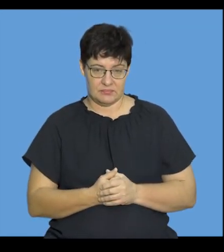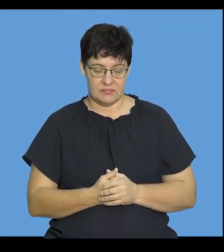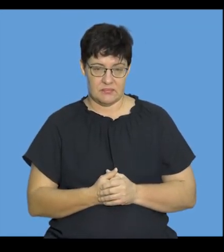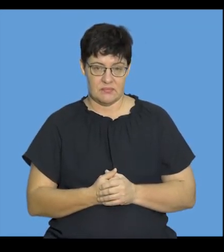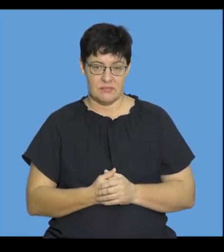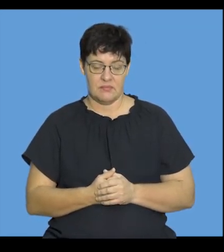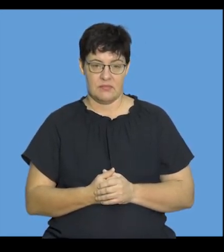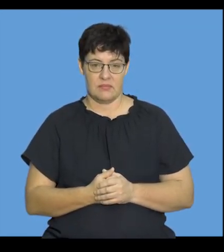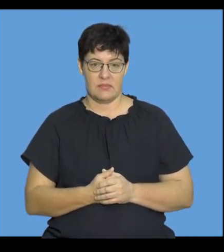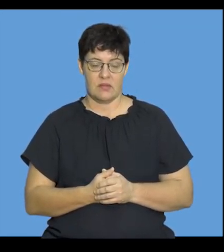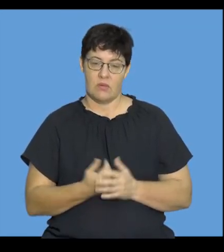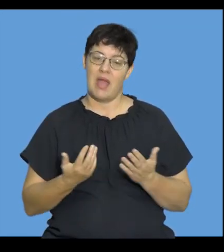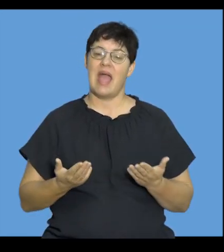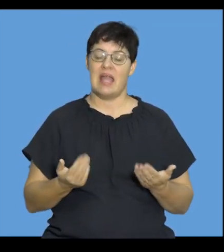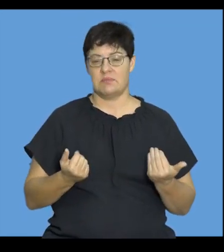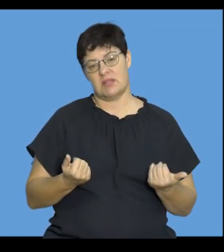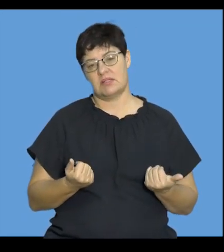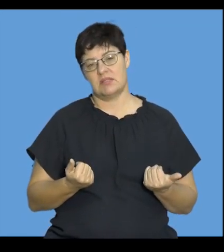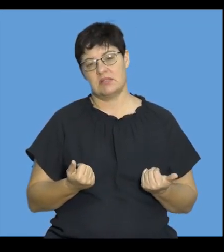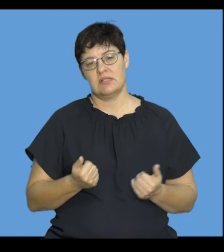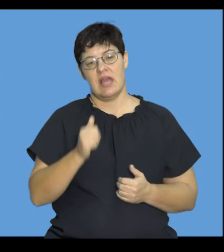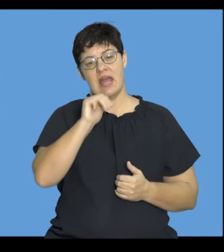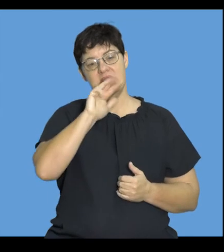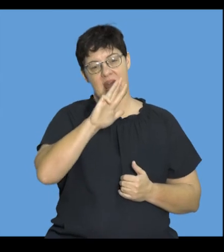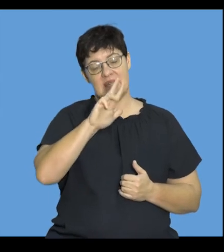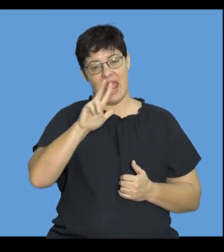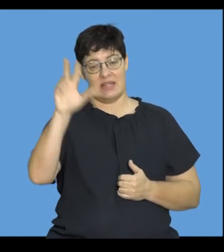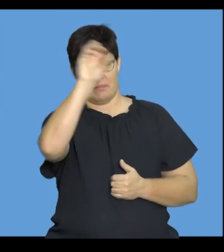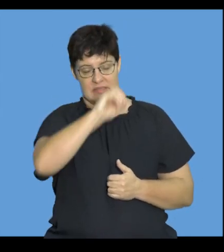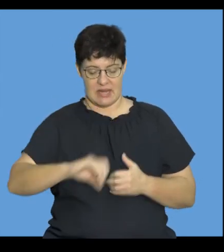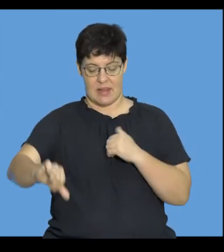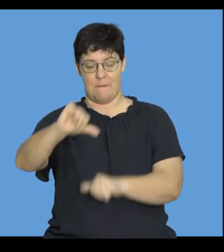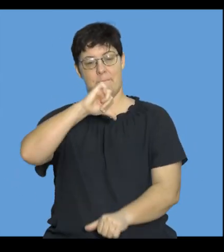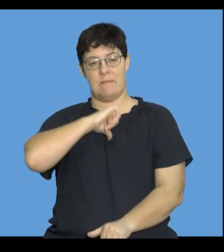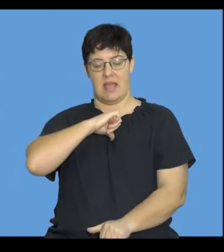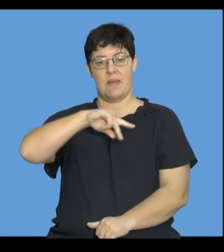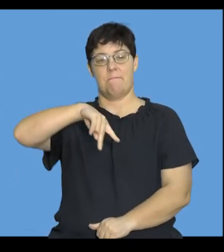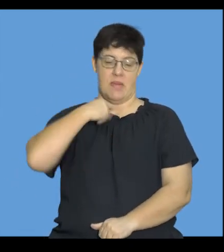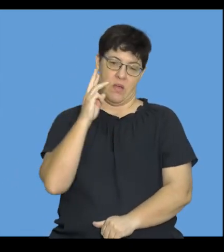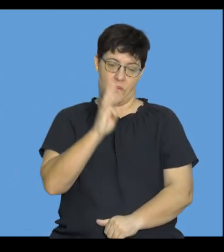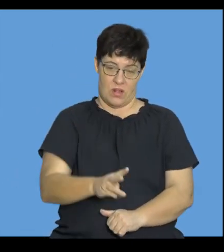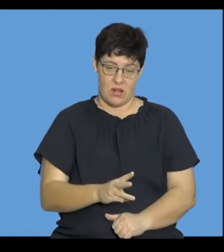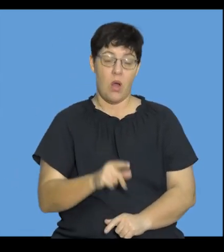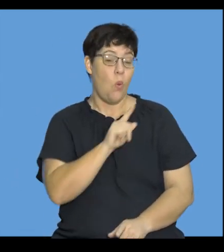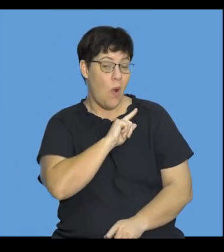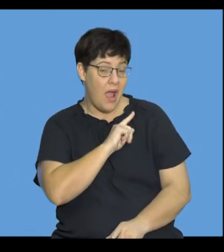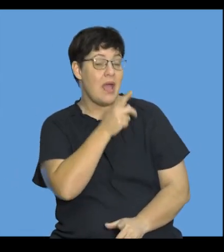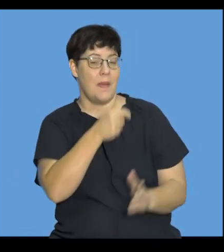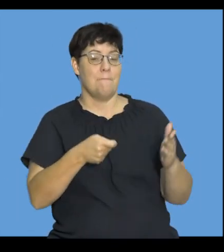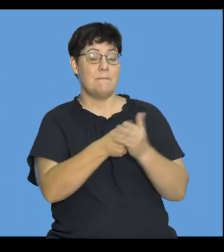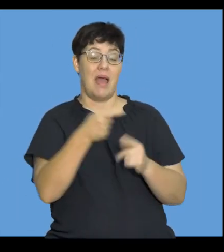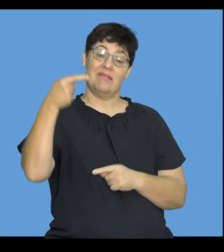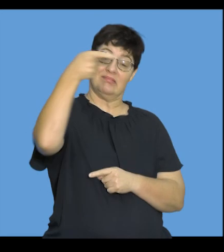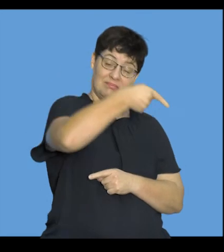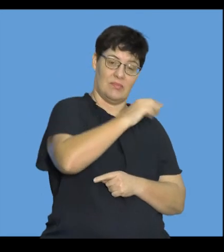other words, you're expecting to receive 98% of your August credit sale.